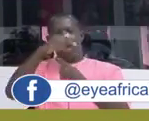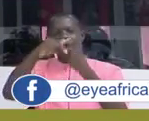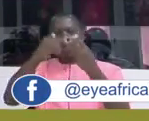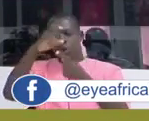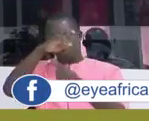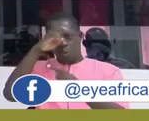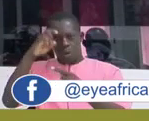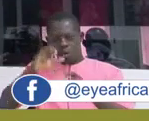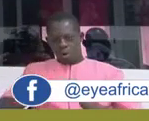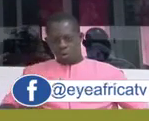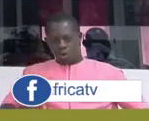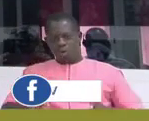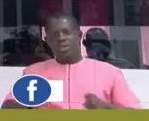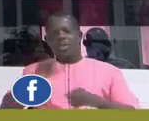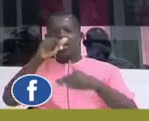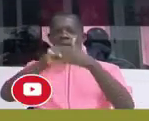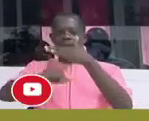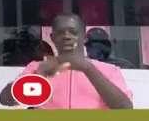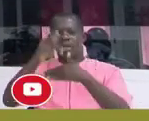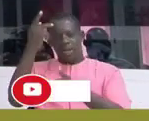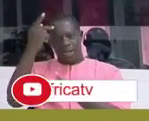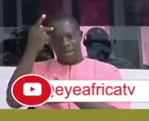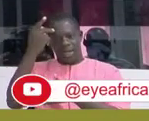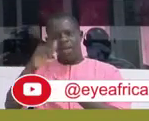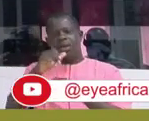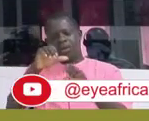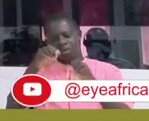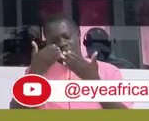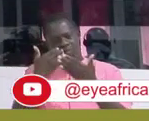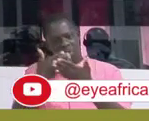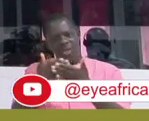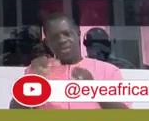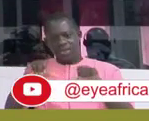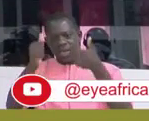the job opportunities in Buam if there were any